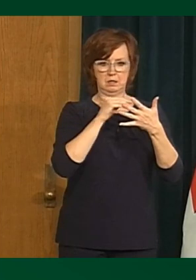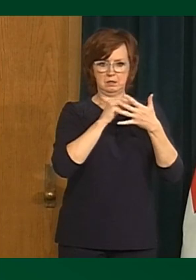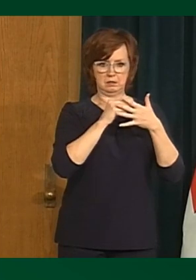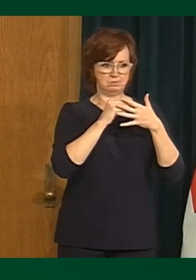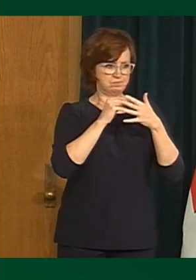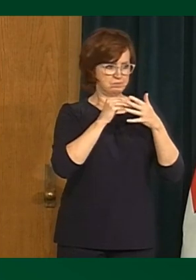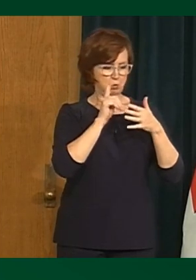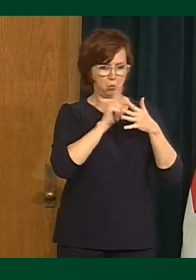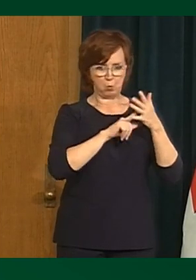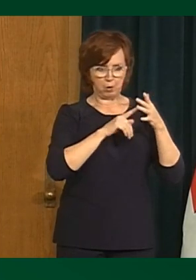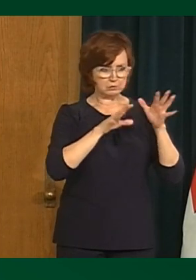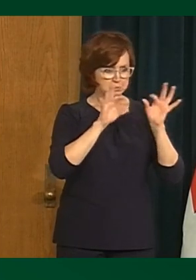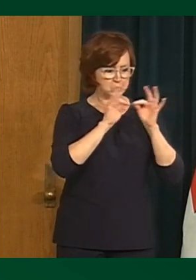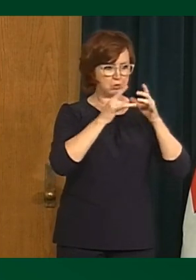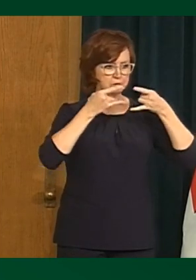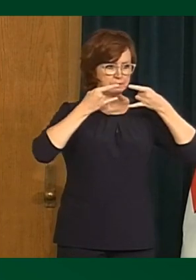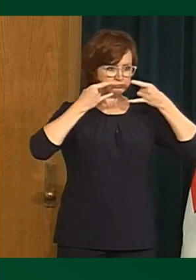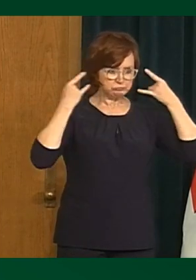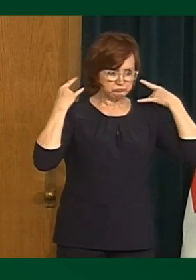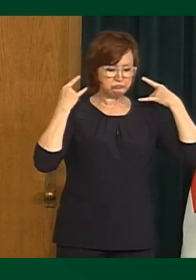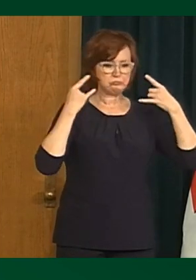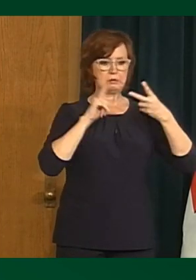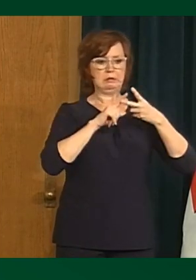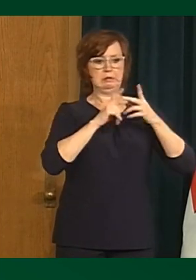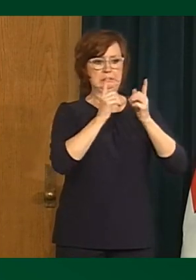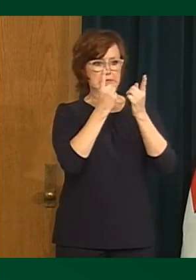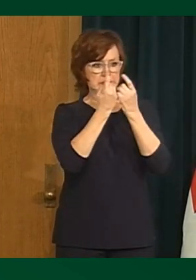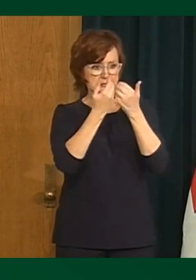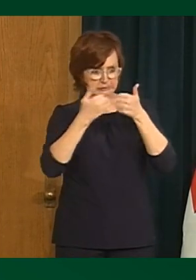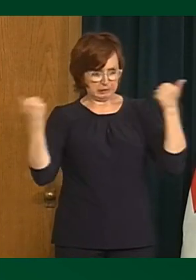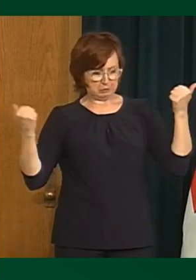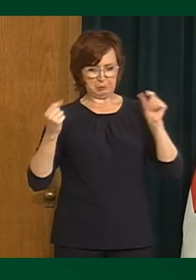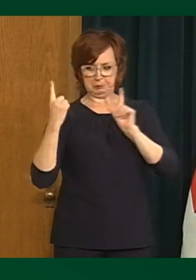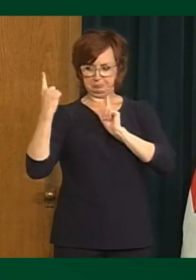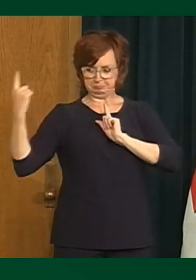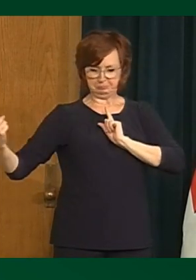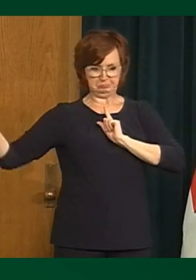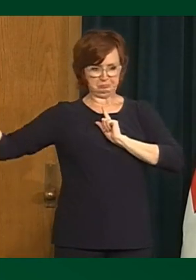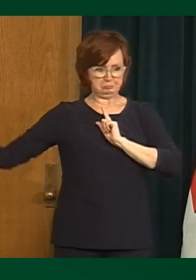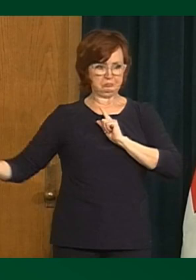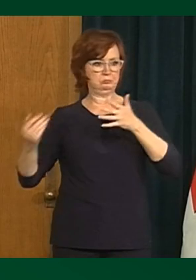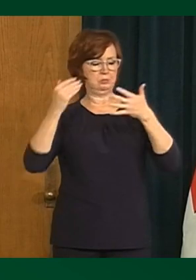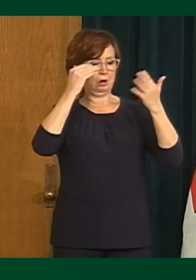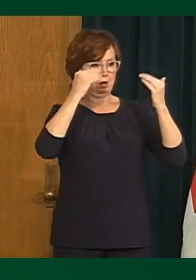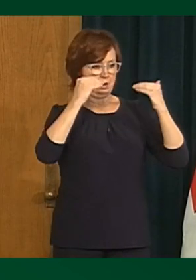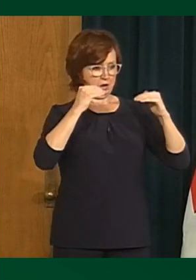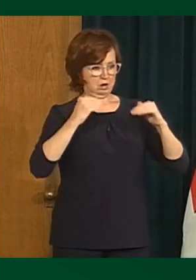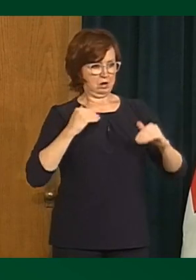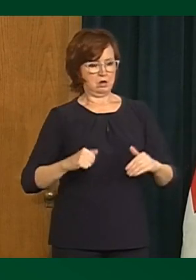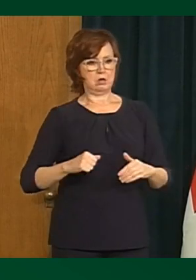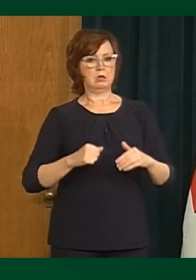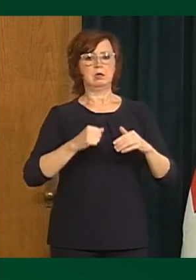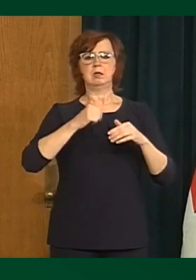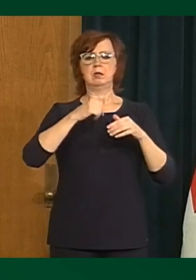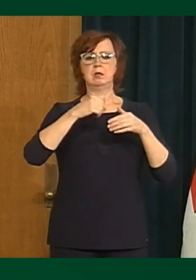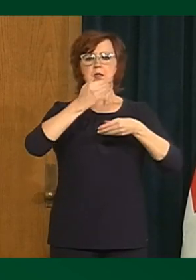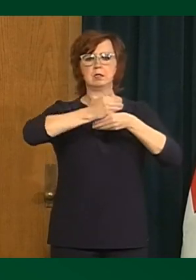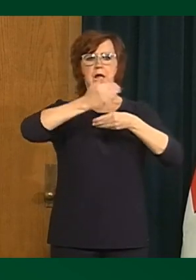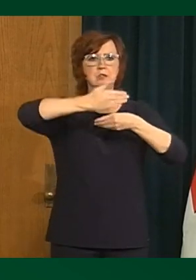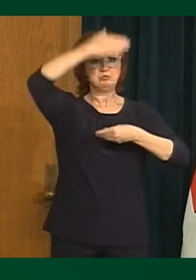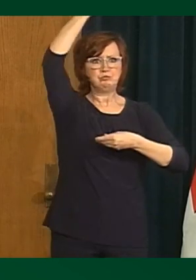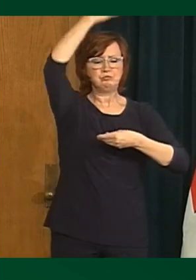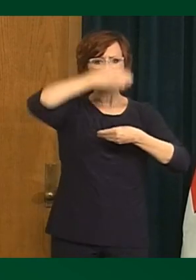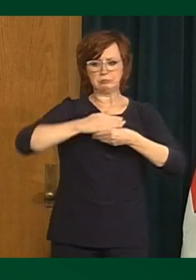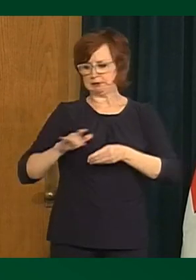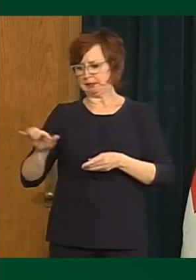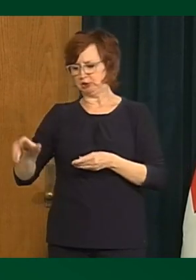are also retail environments, but are going to follow the template that was set by grocery stores and other retail environments. And similarly,